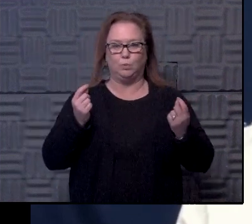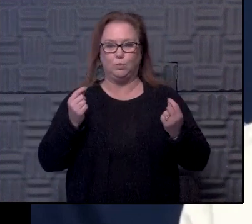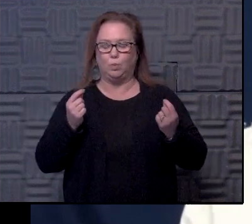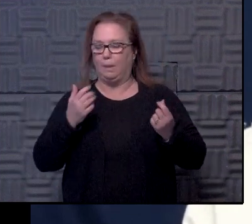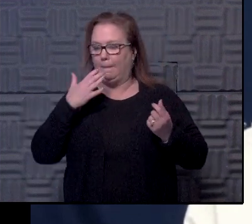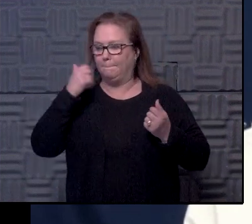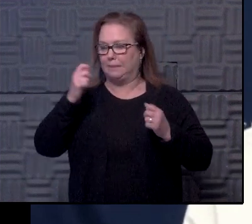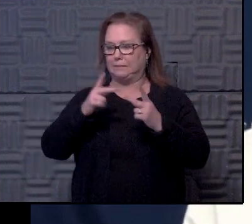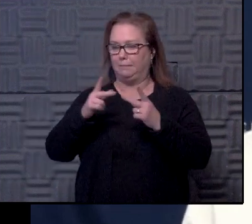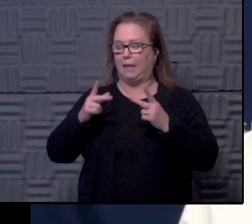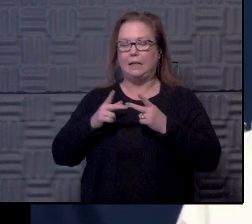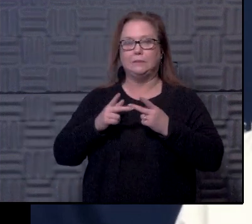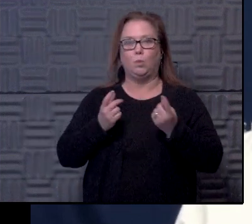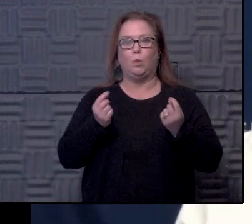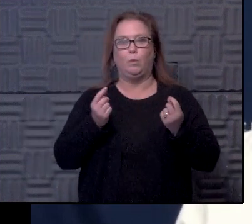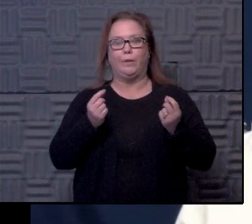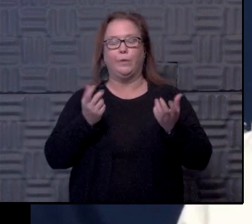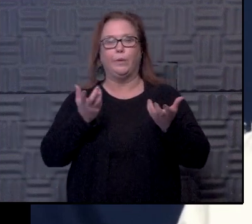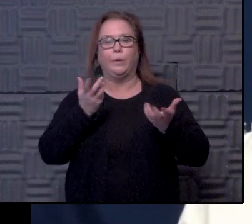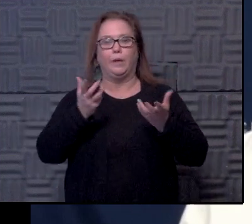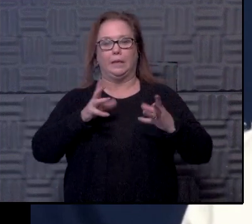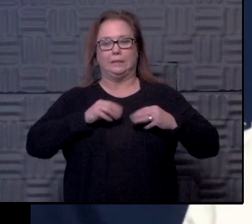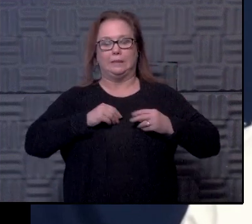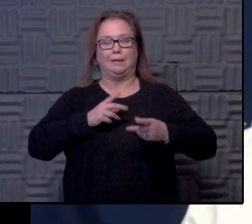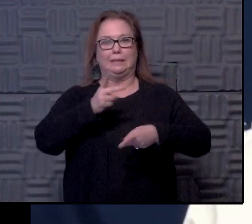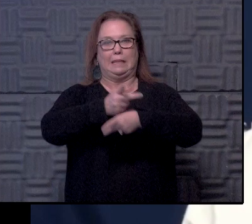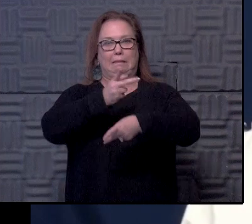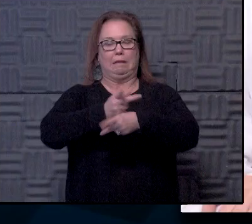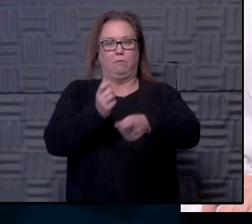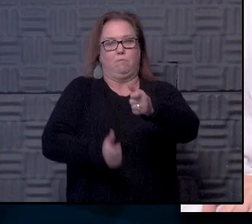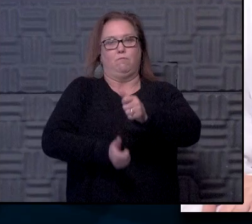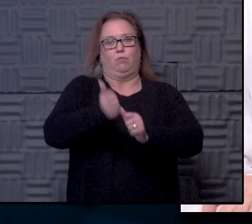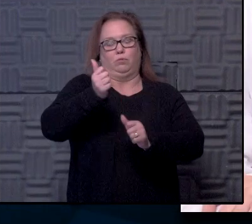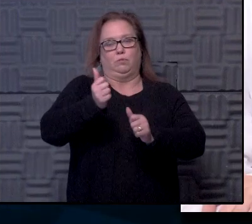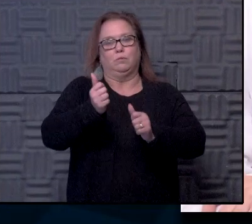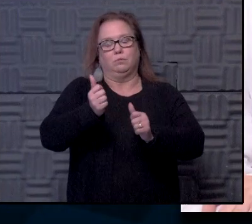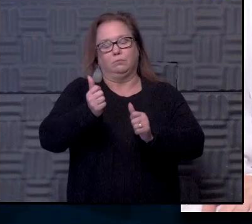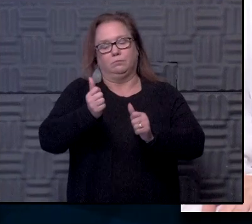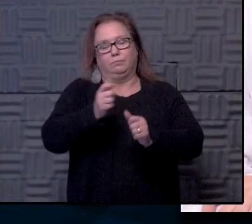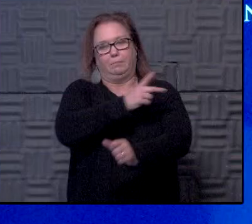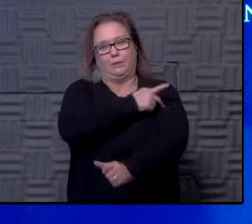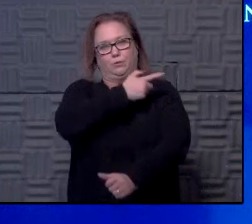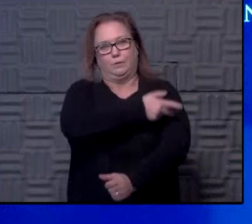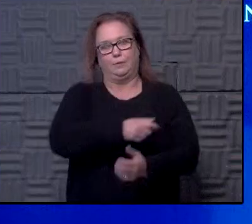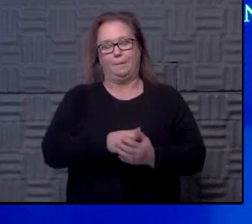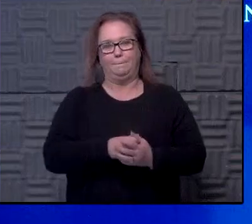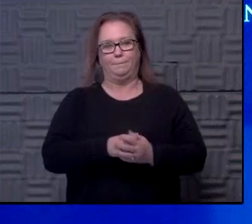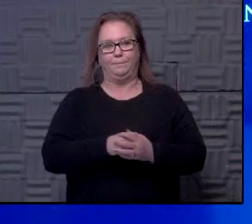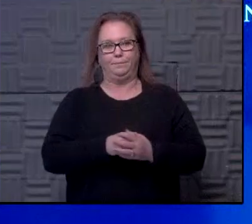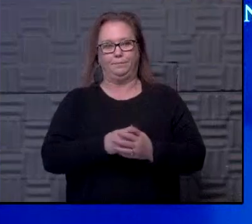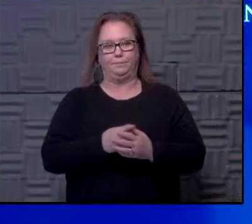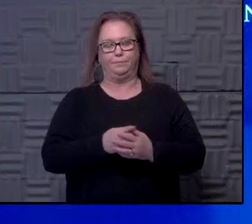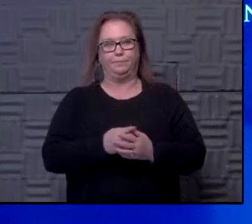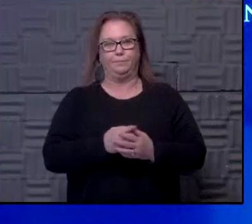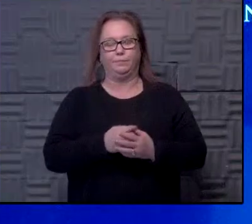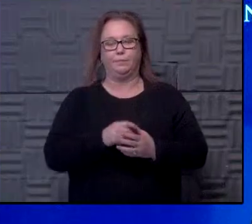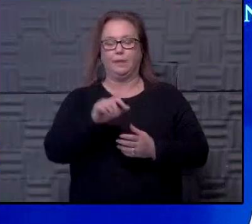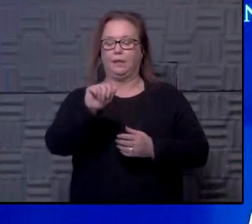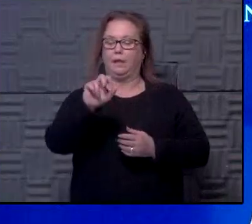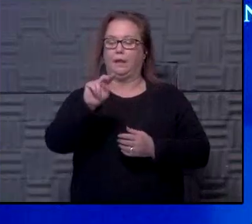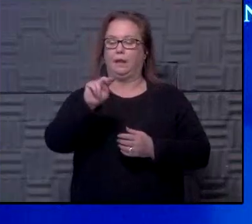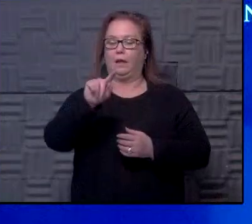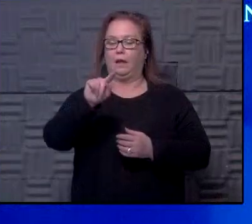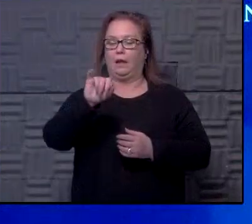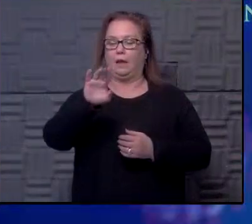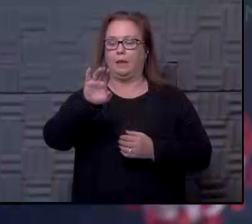that we can land patients, and how can we take care of the most possible. All right. Okay, I read that antibiotics weaken